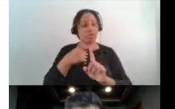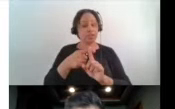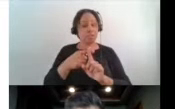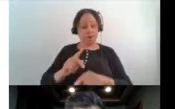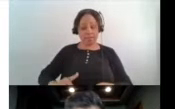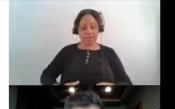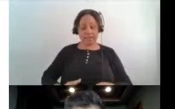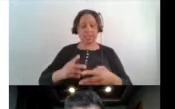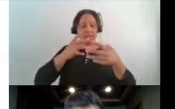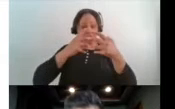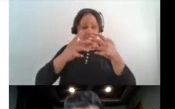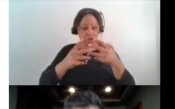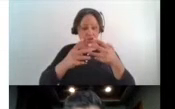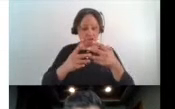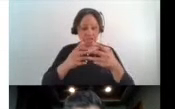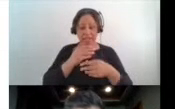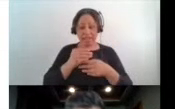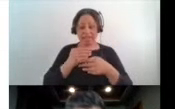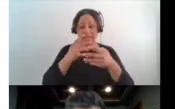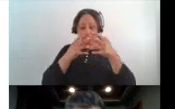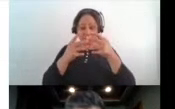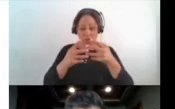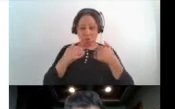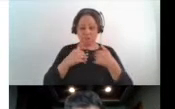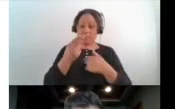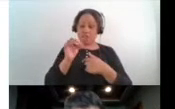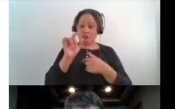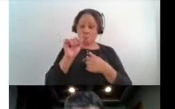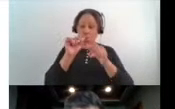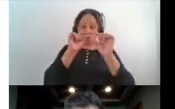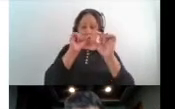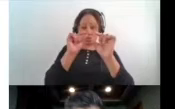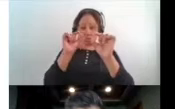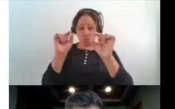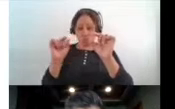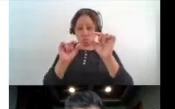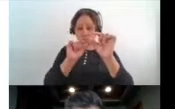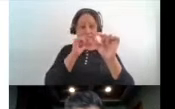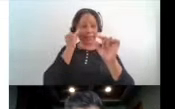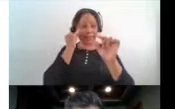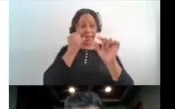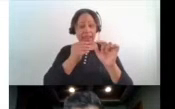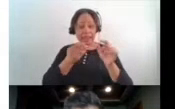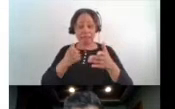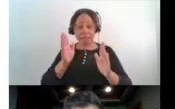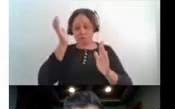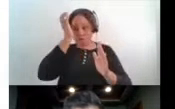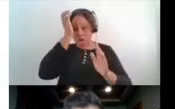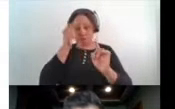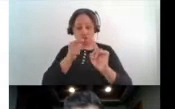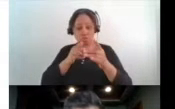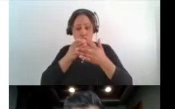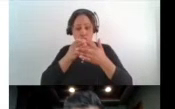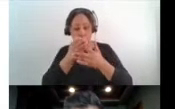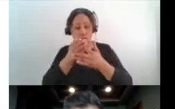and the filters have holes in it that allow garbage to pass through. If that kidney filter, the holes